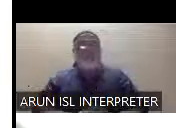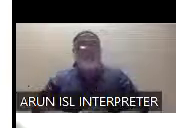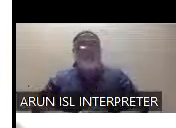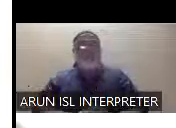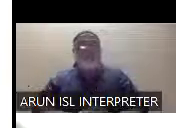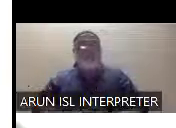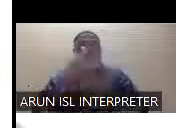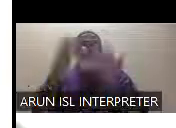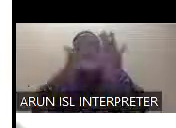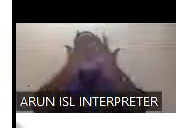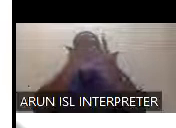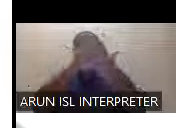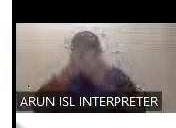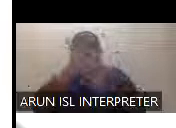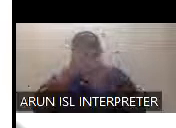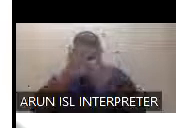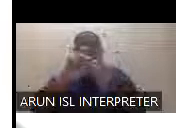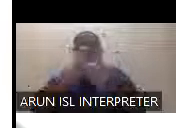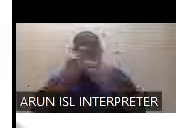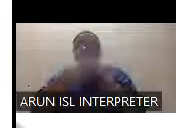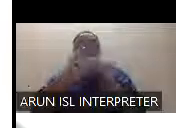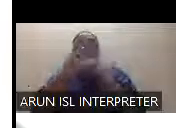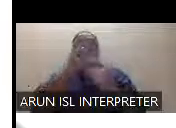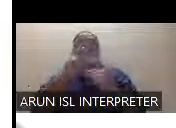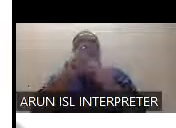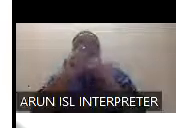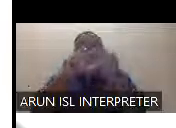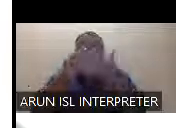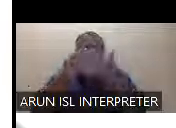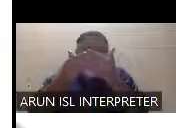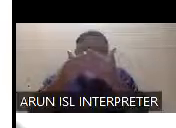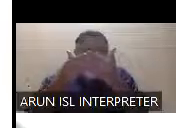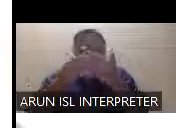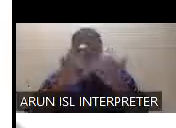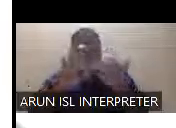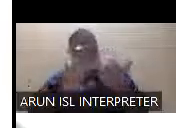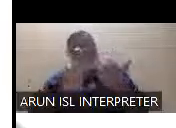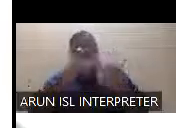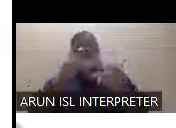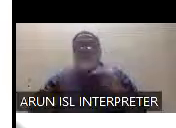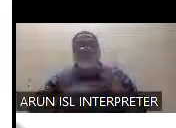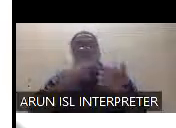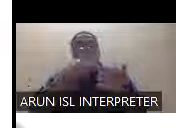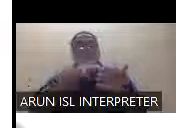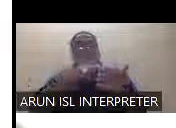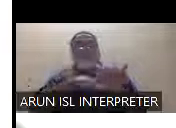blurred vision, cannot see properly, even when the person looks at the thing very closely, that